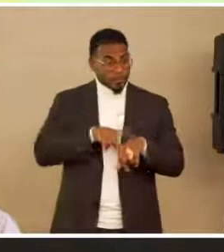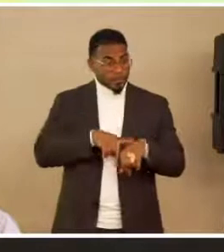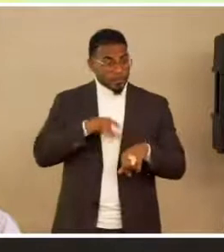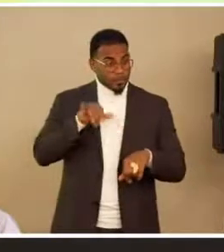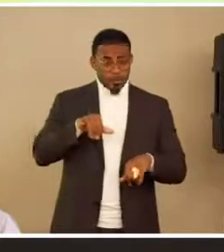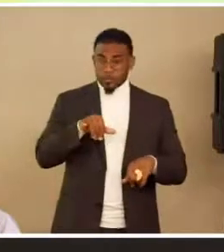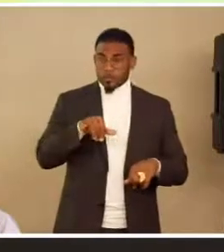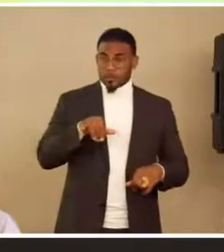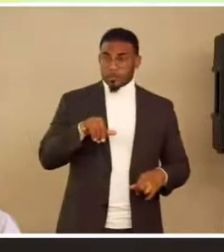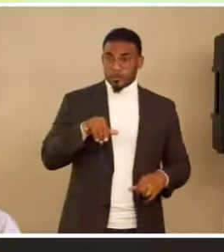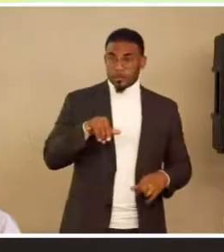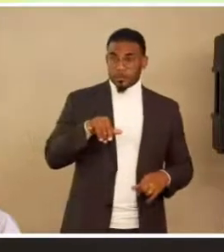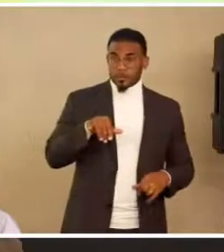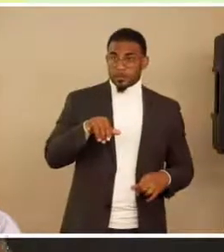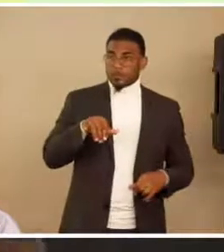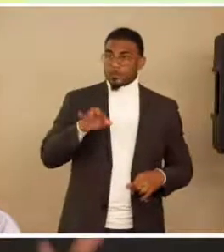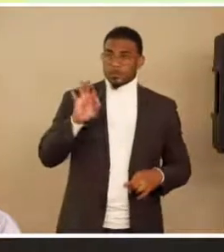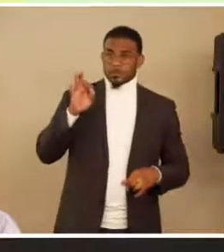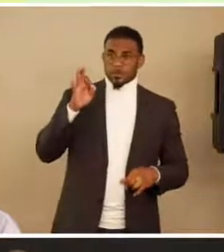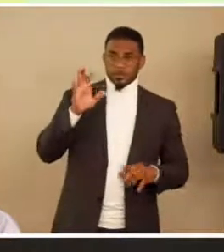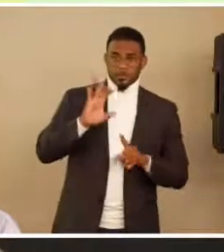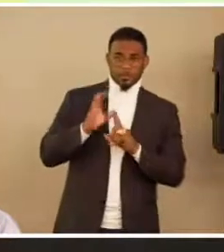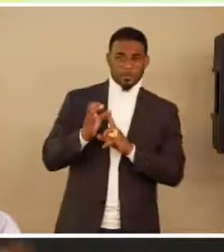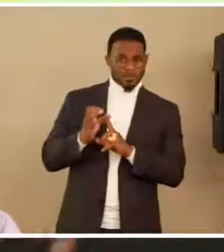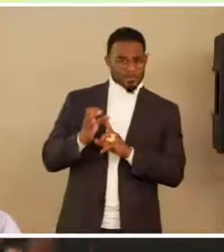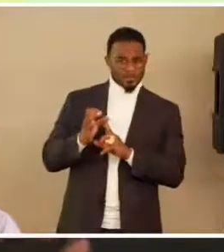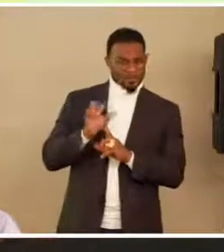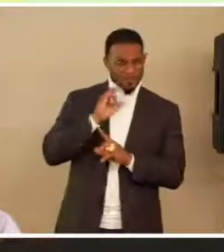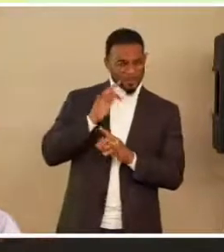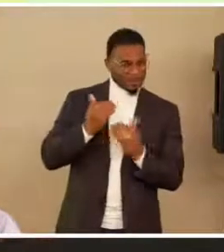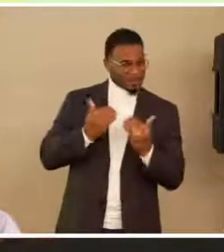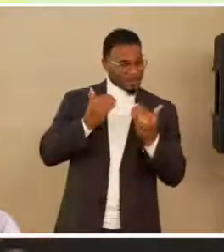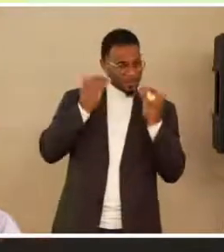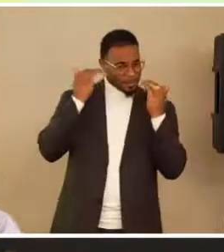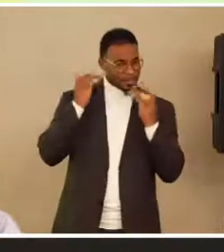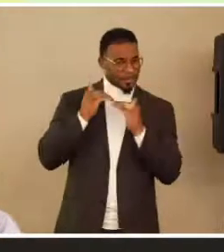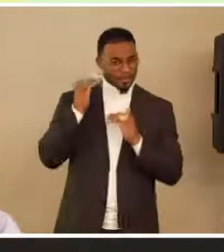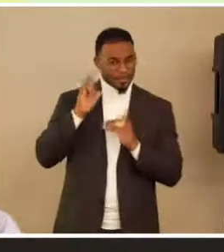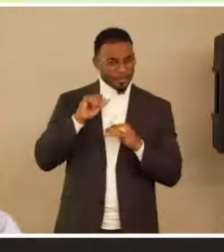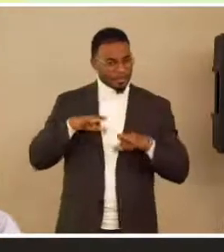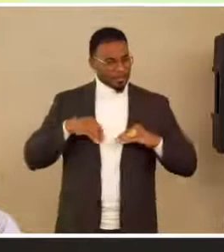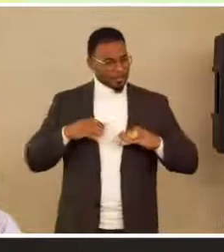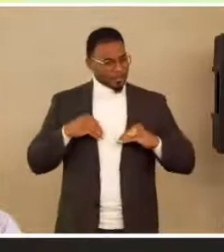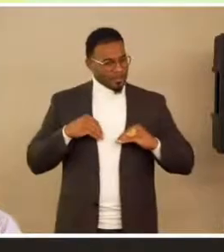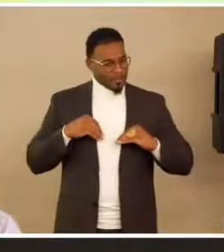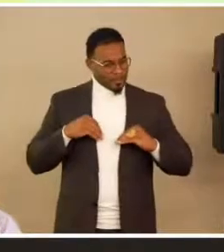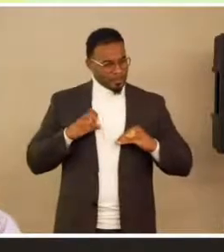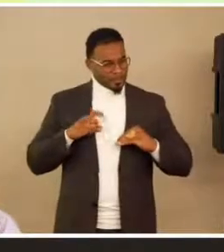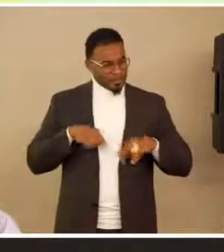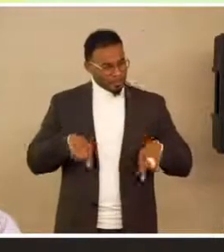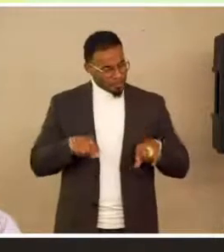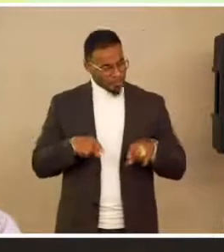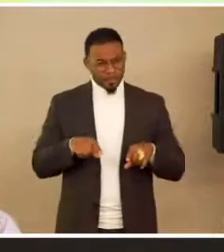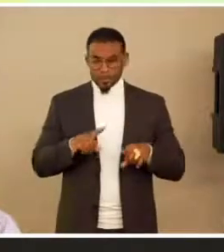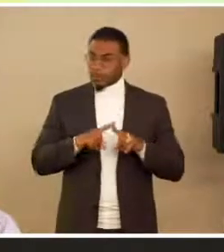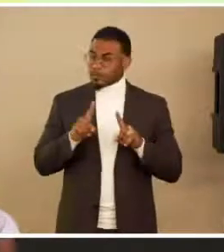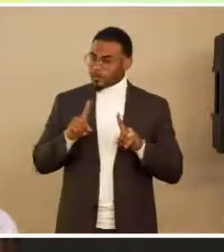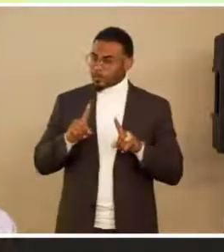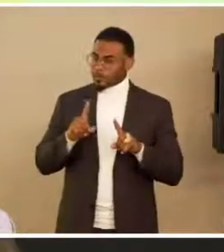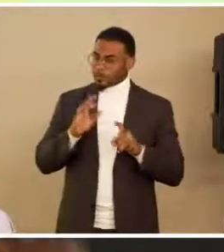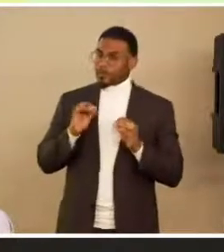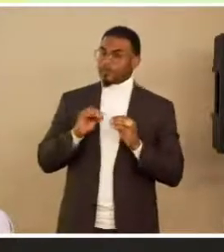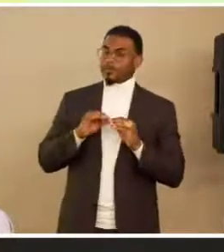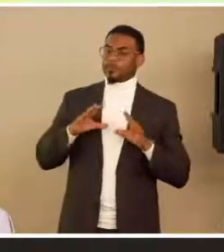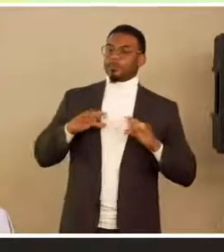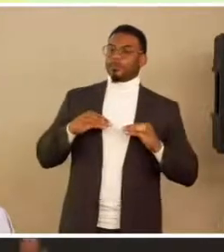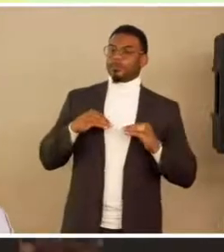time that French culture wasn't overwhelmingly as accepting of them, but it was